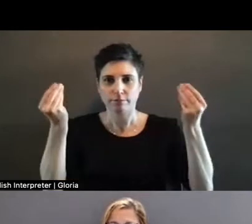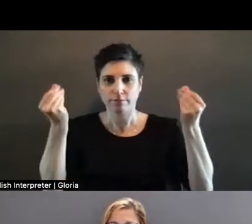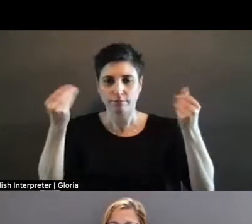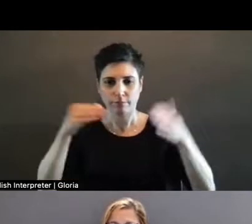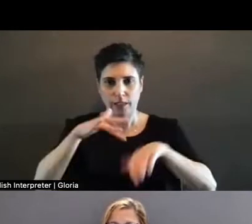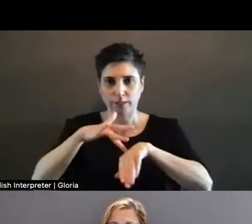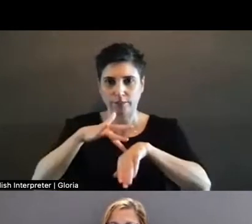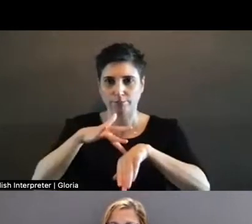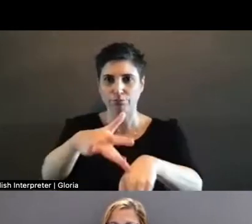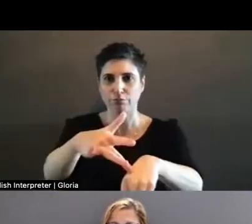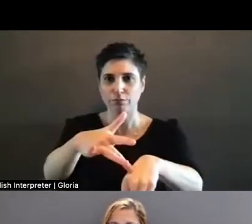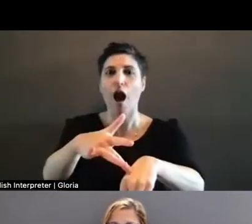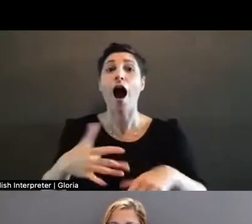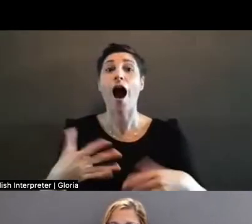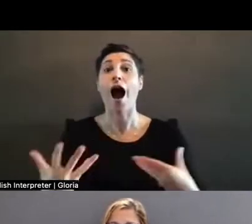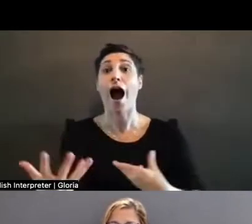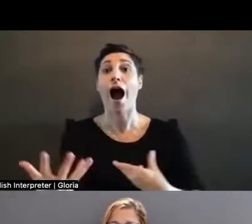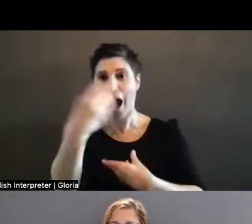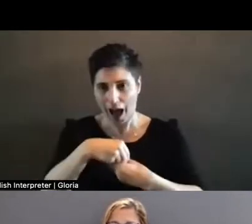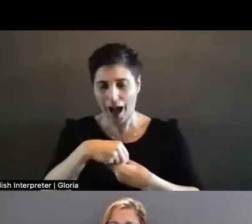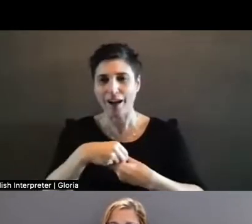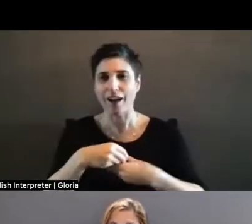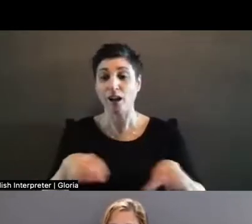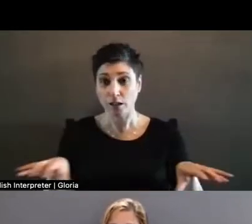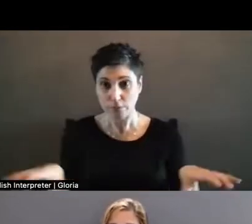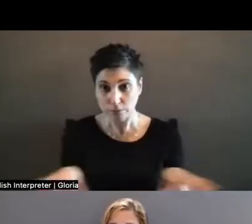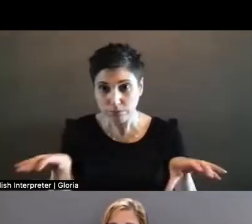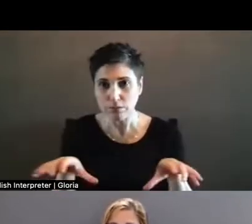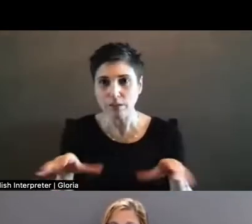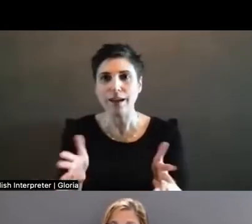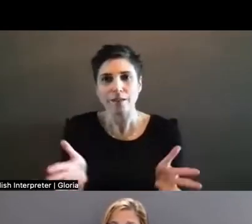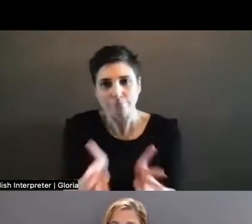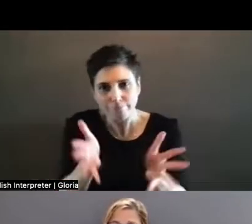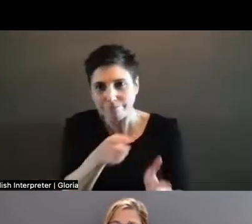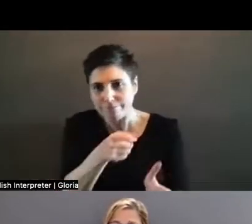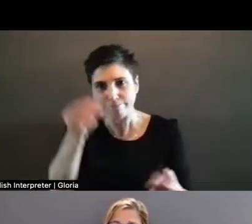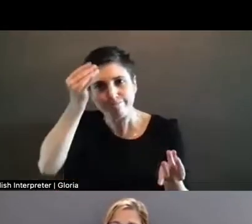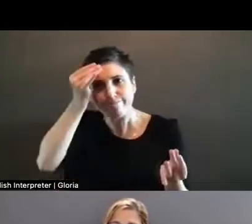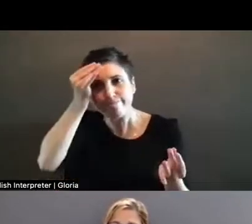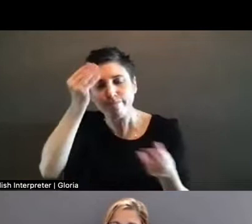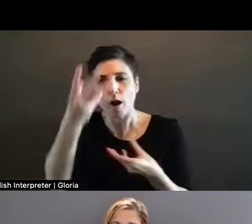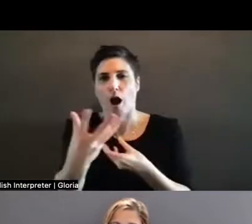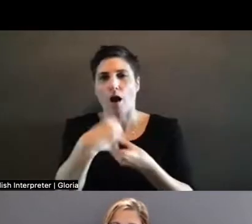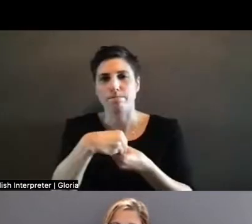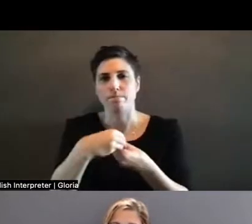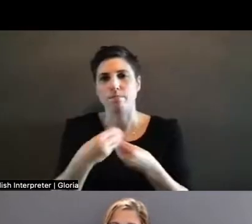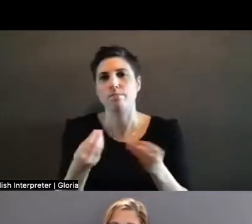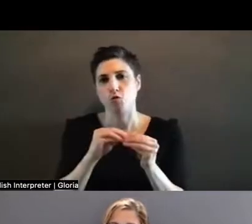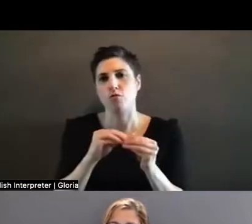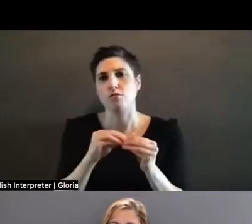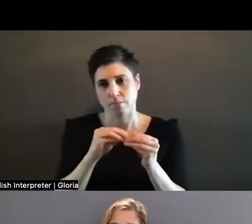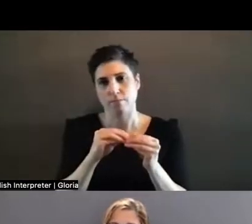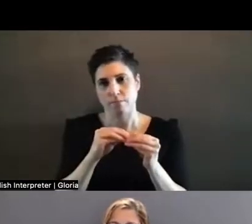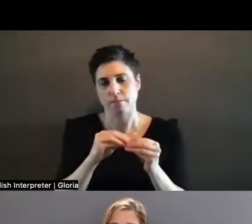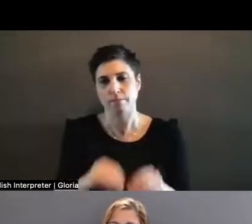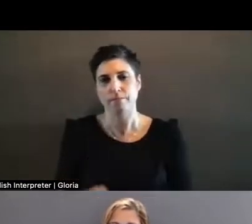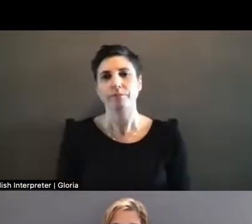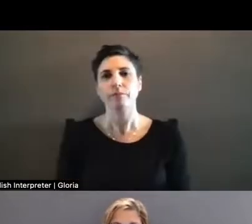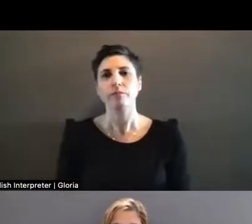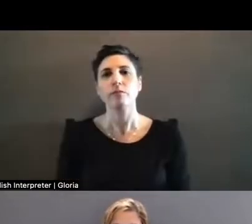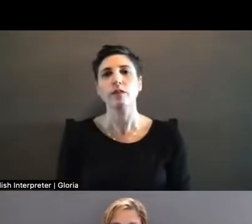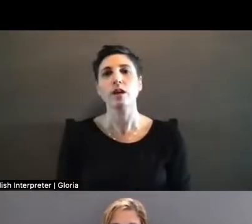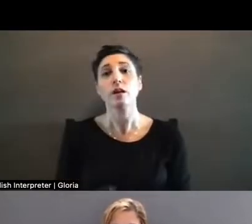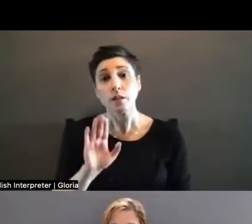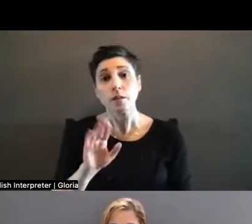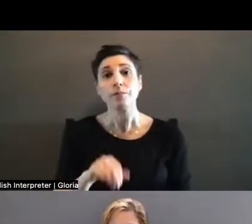way to get them moving, acting, thinking, and participating in a new way. Starting